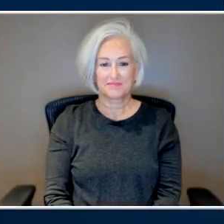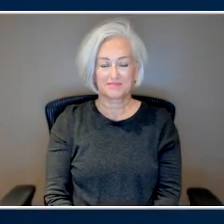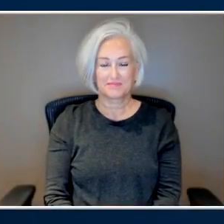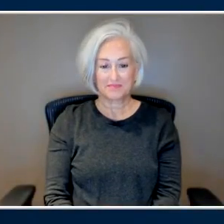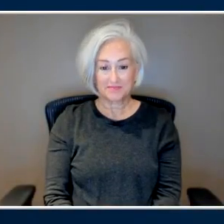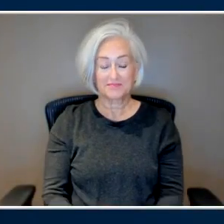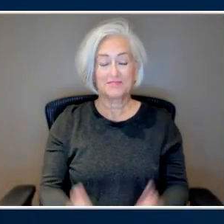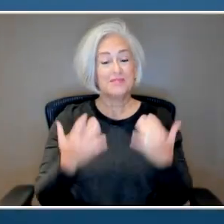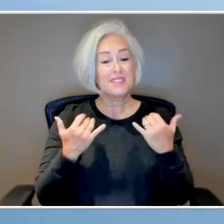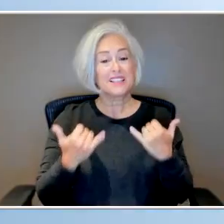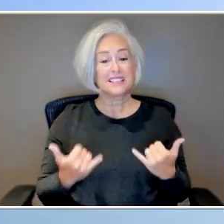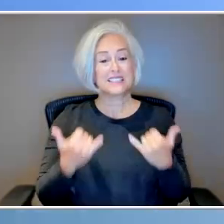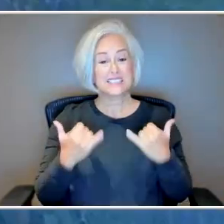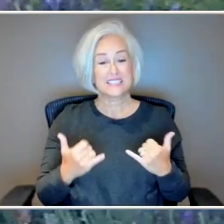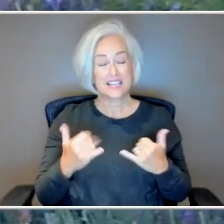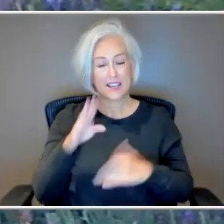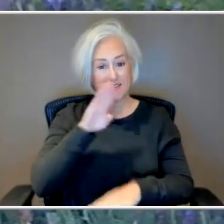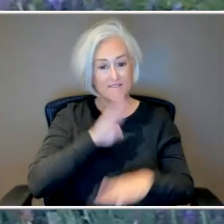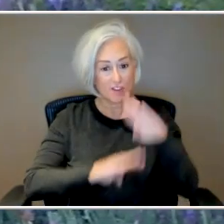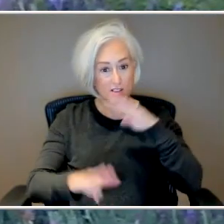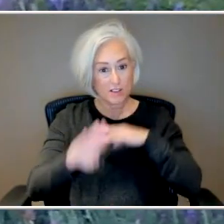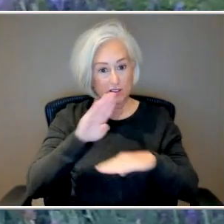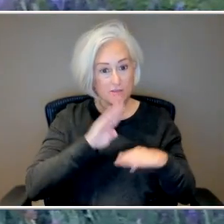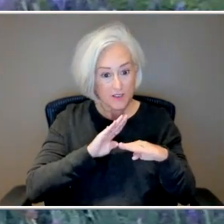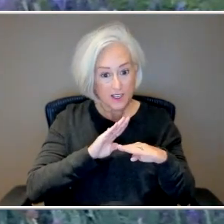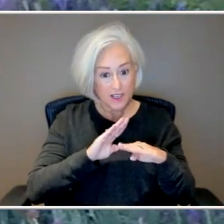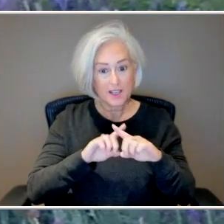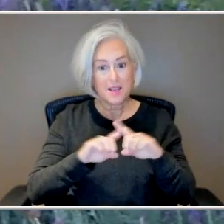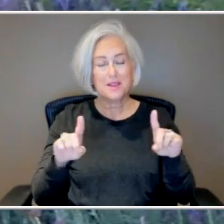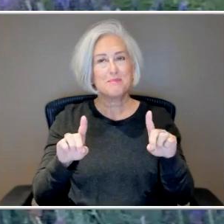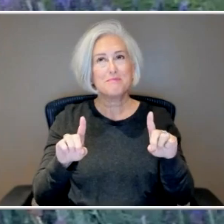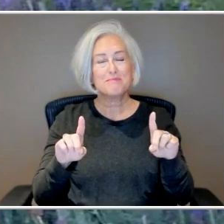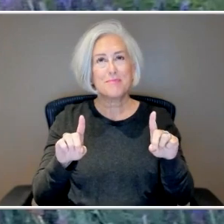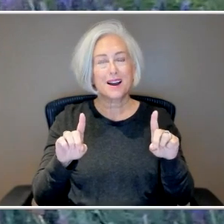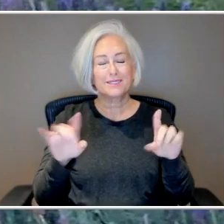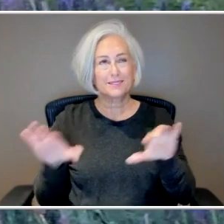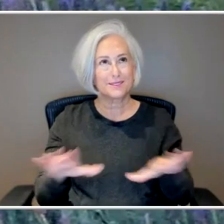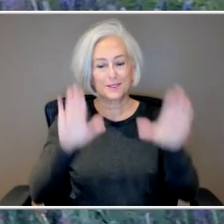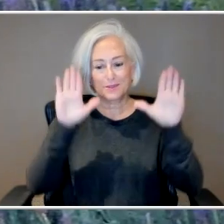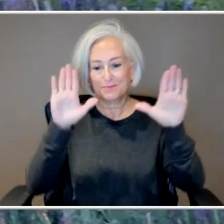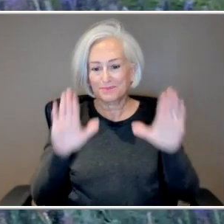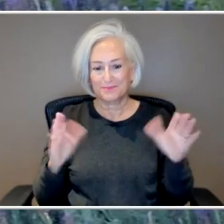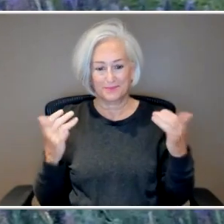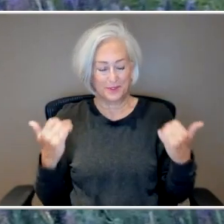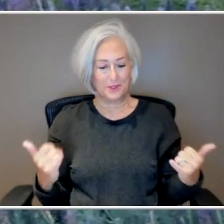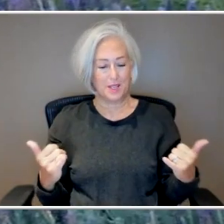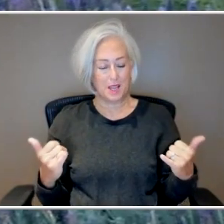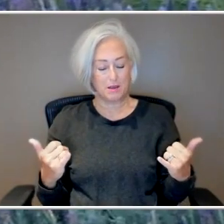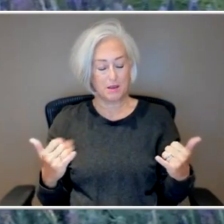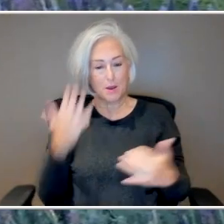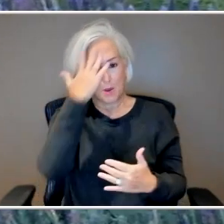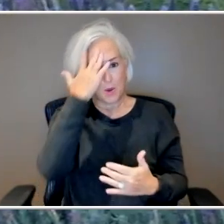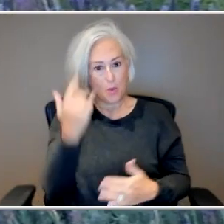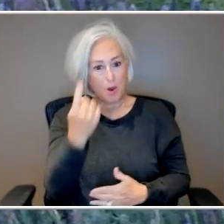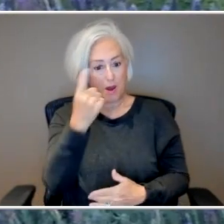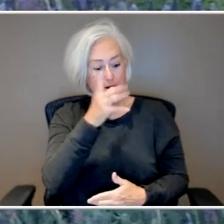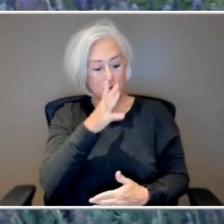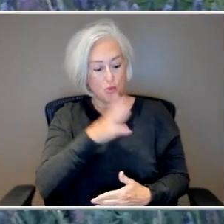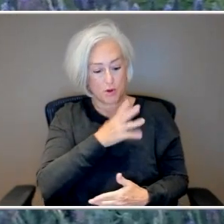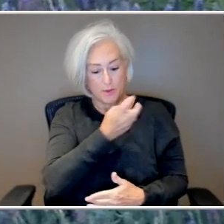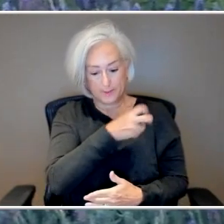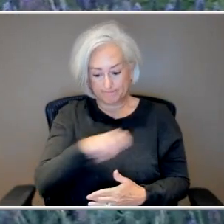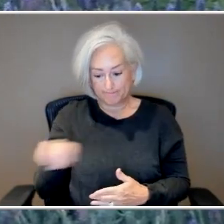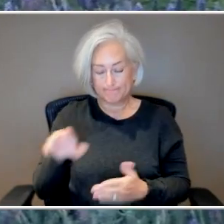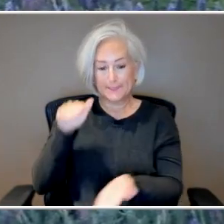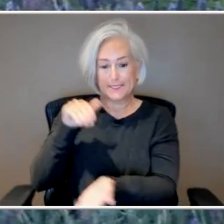Coming up today, frustrated at first but flourishing today. Hear what prompted one woman to switch doctors and get the care that has her